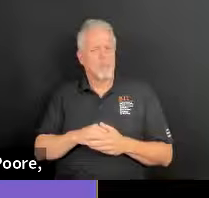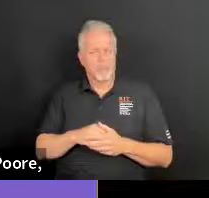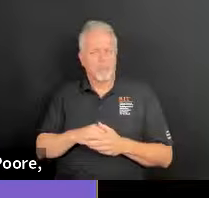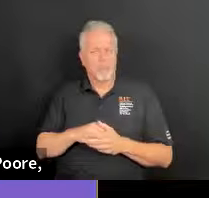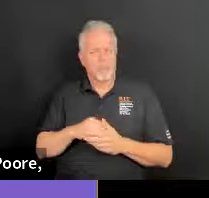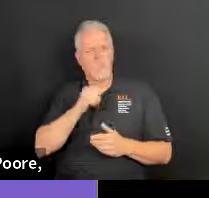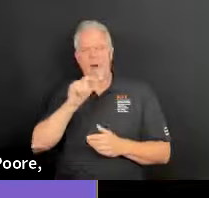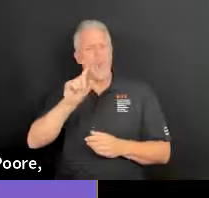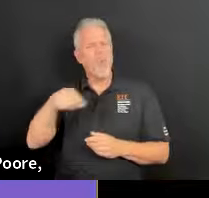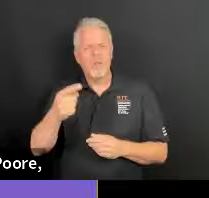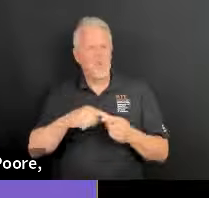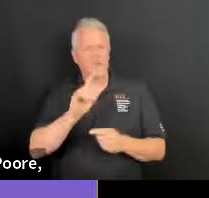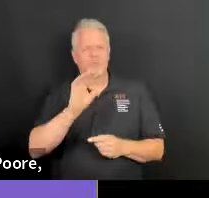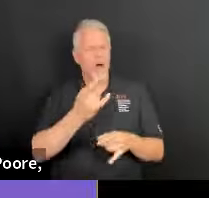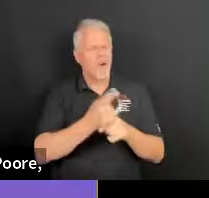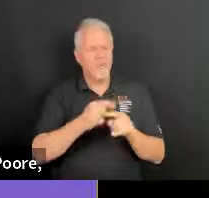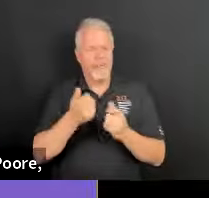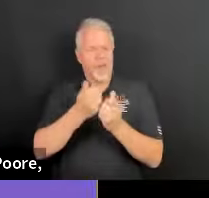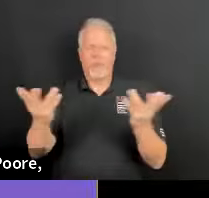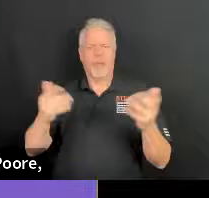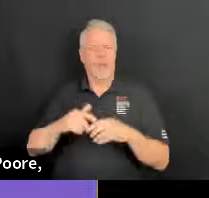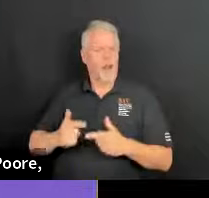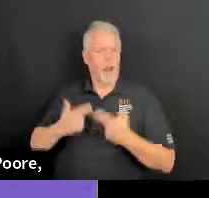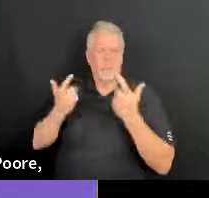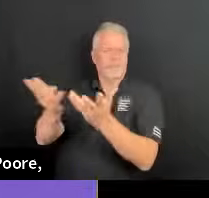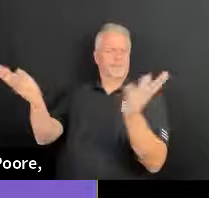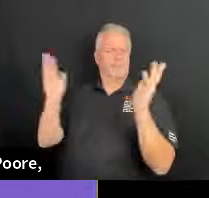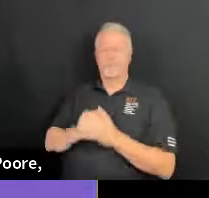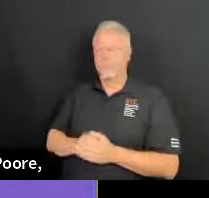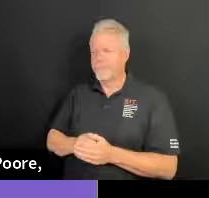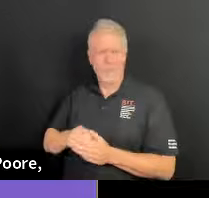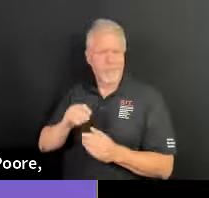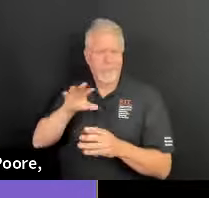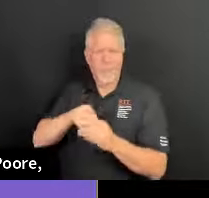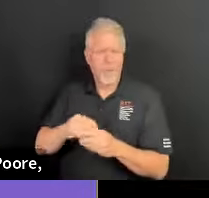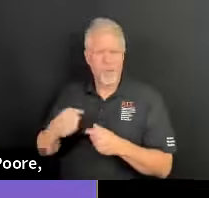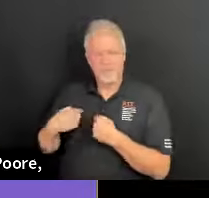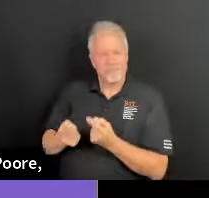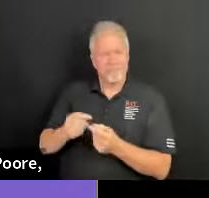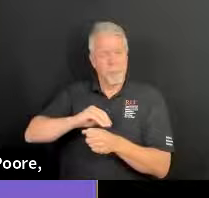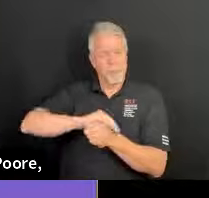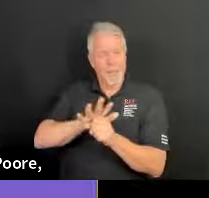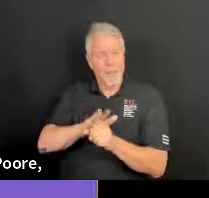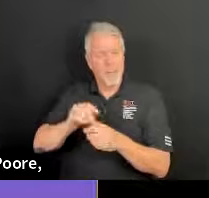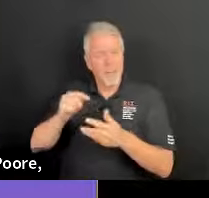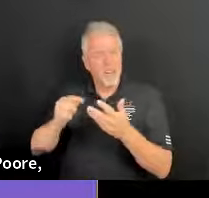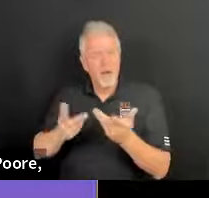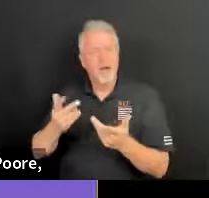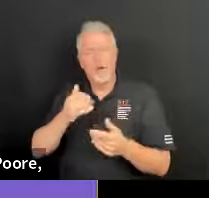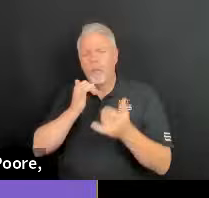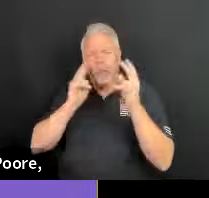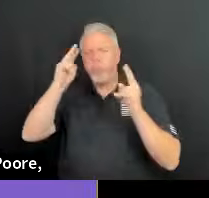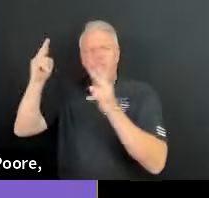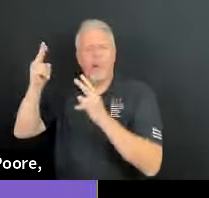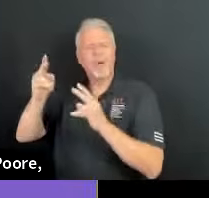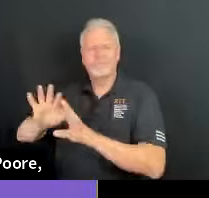teaching individuals, the community needs to understand as well. And not just talking about alcohol and drugs, but just talking about life in